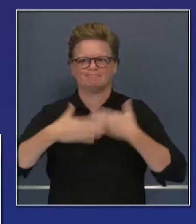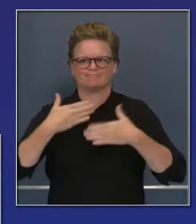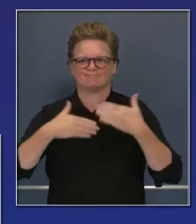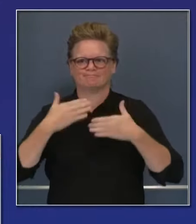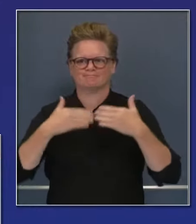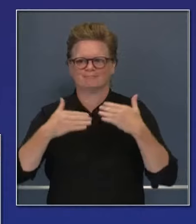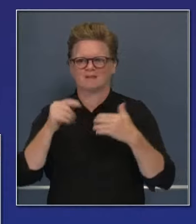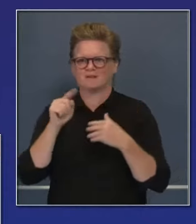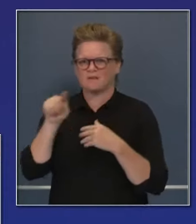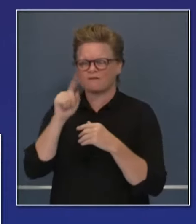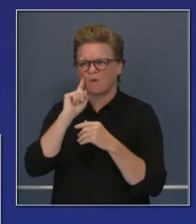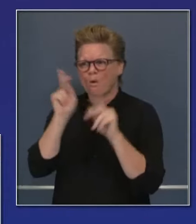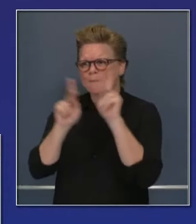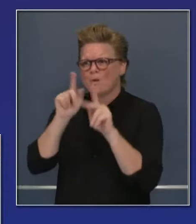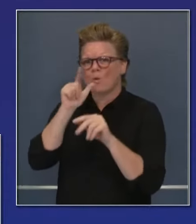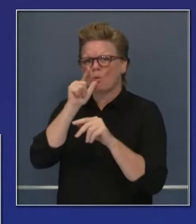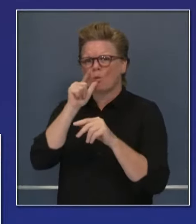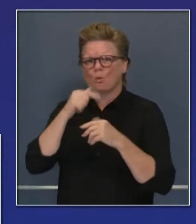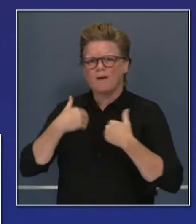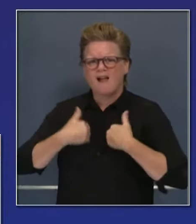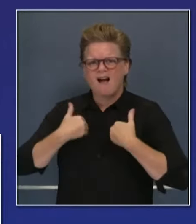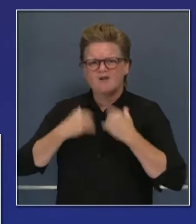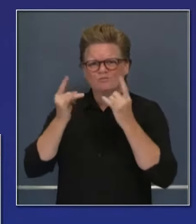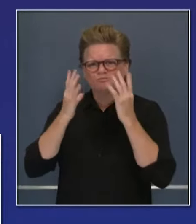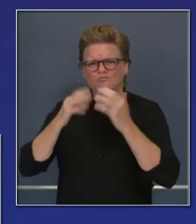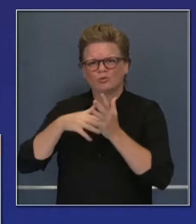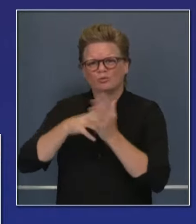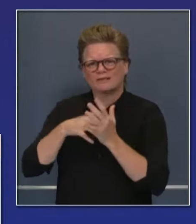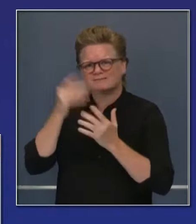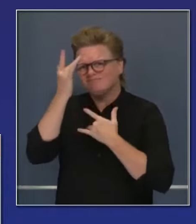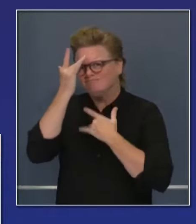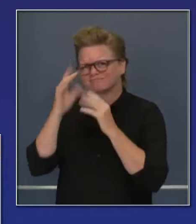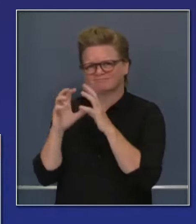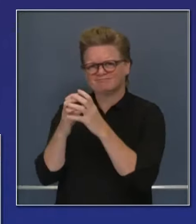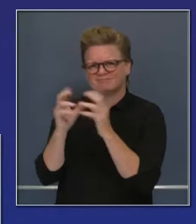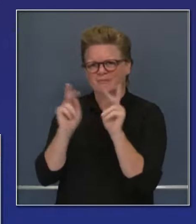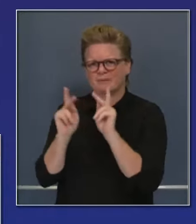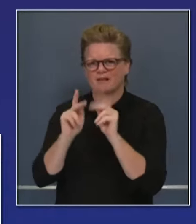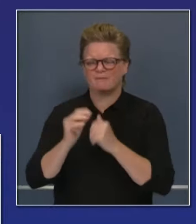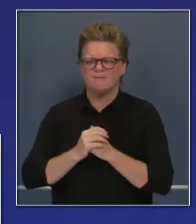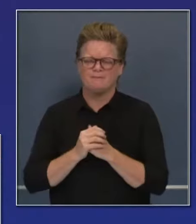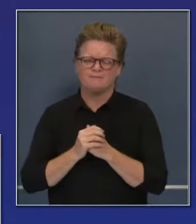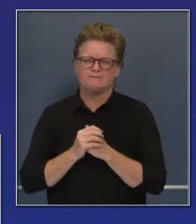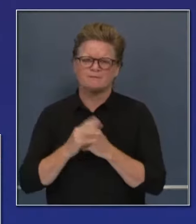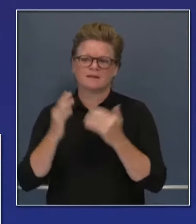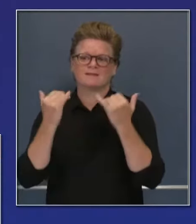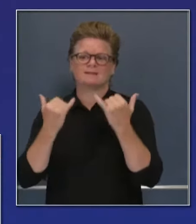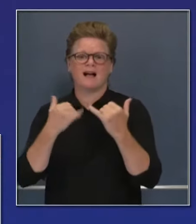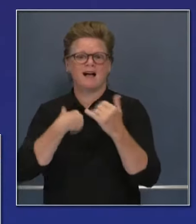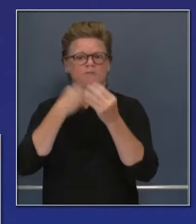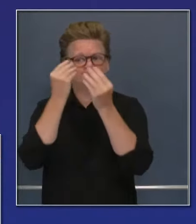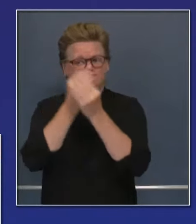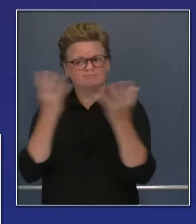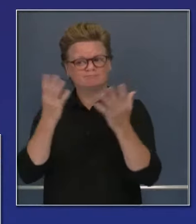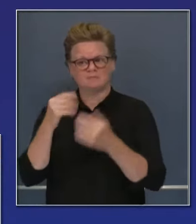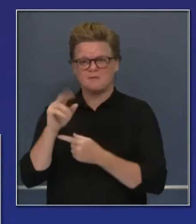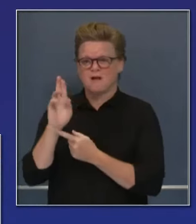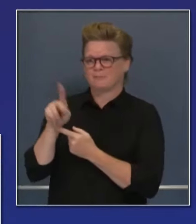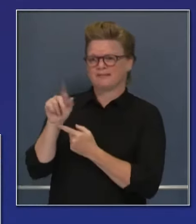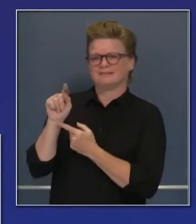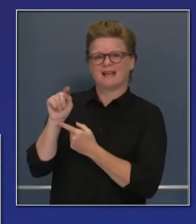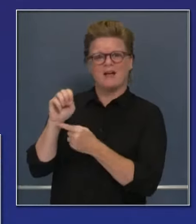PSPS. Speaking of vulnerable and speaking about impact, here's the update on our